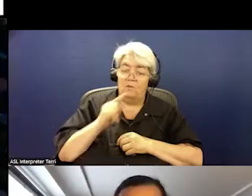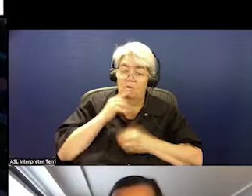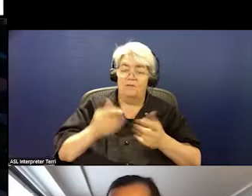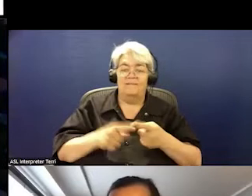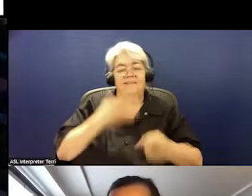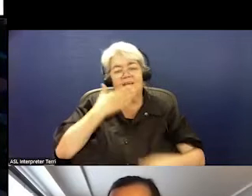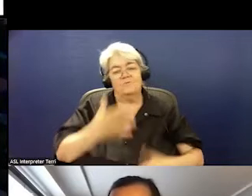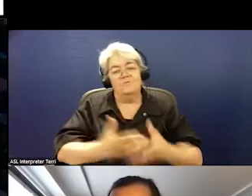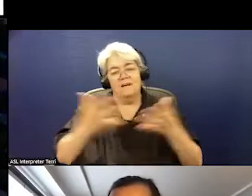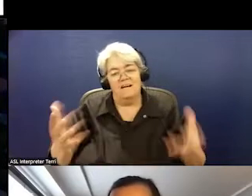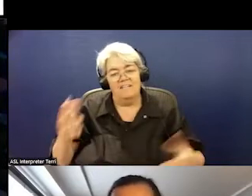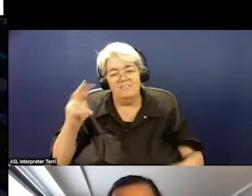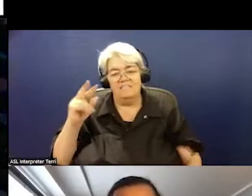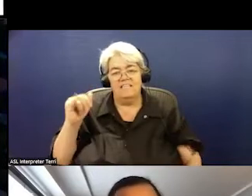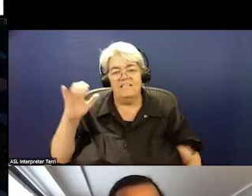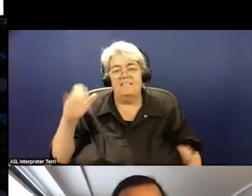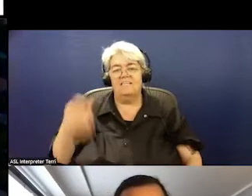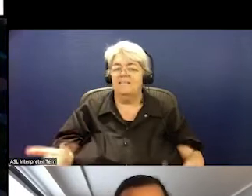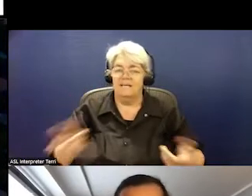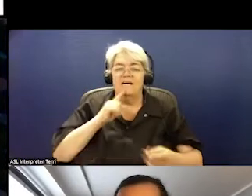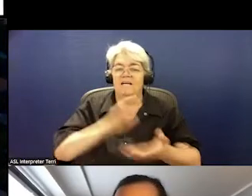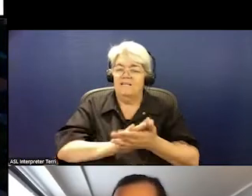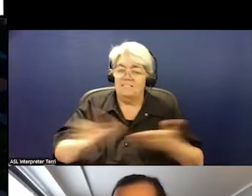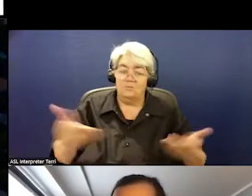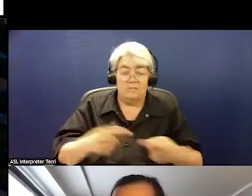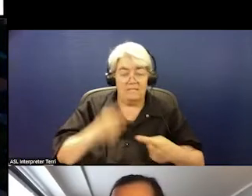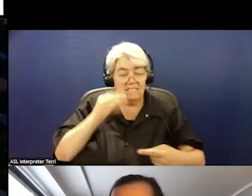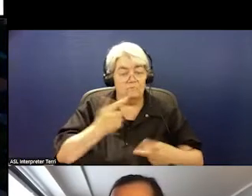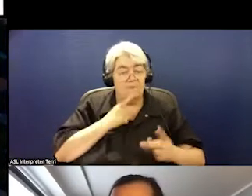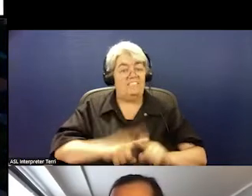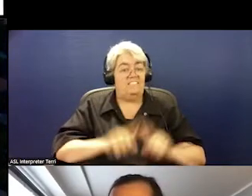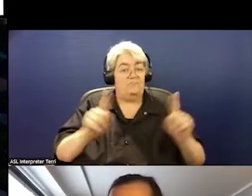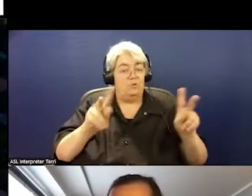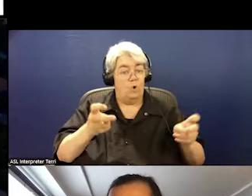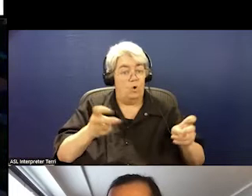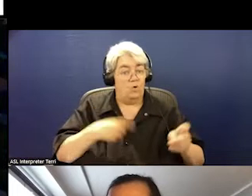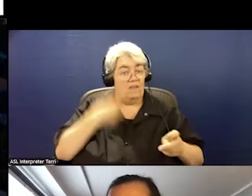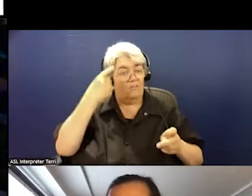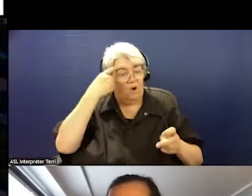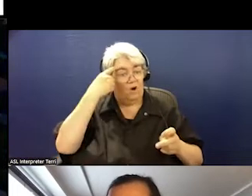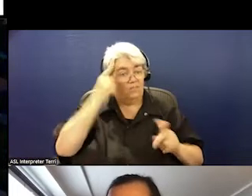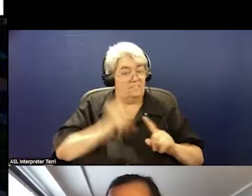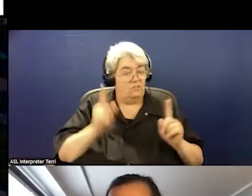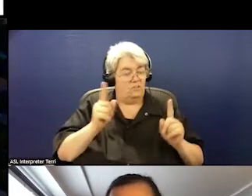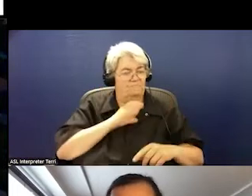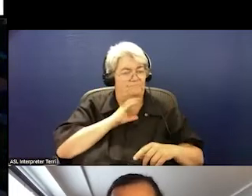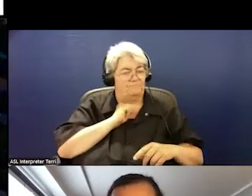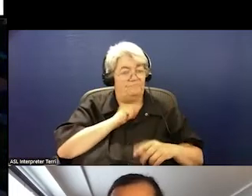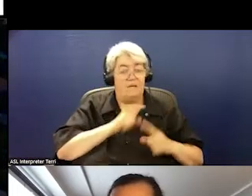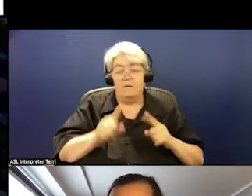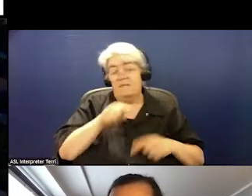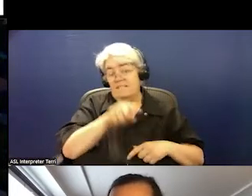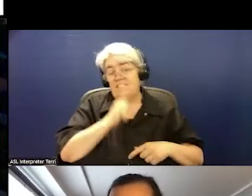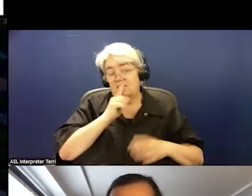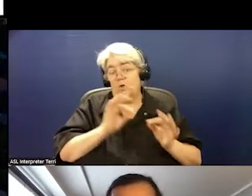Thank you so much, Vic, for that introduction. It looks like we might actually have a different quote up here than I think what we had expected, but this is still a